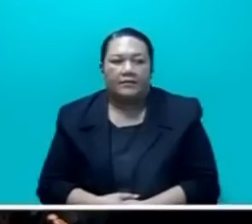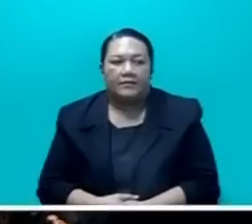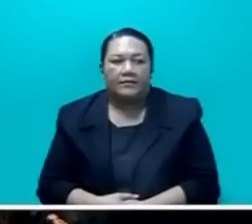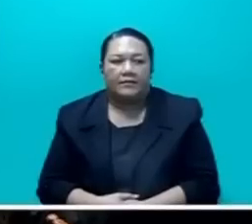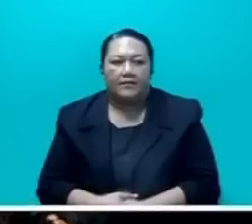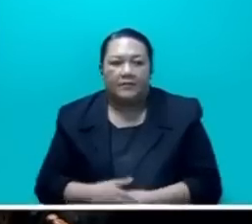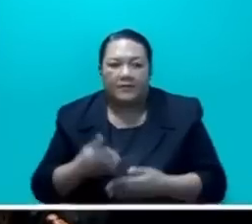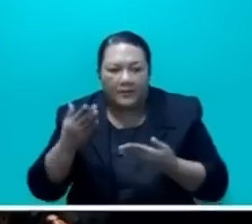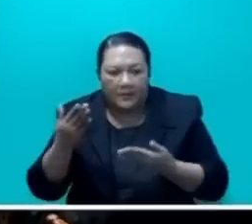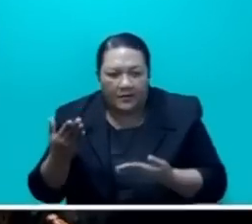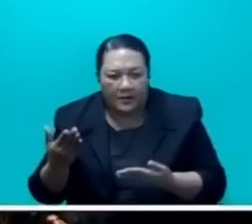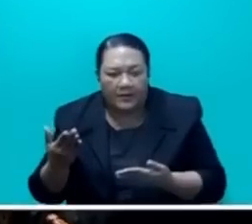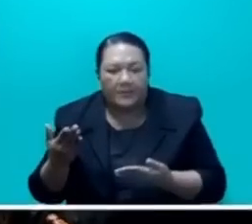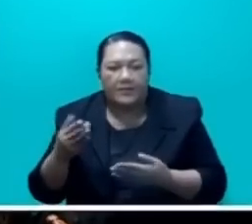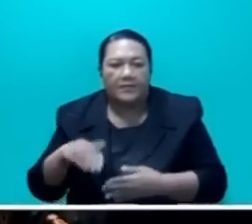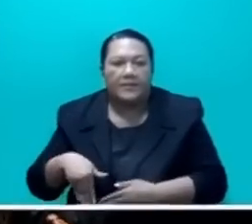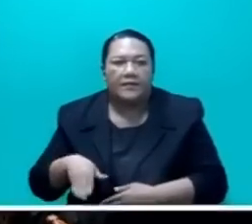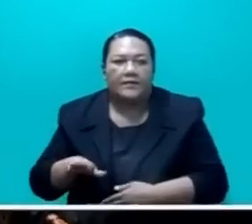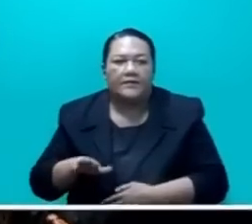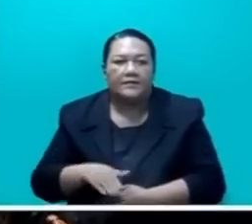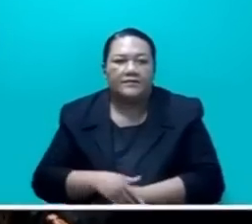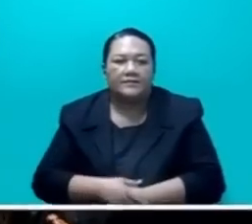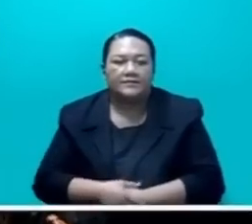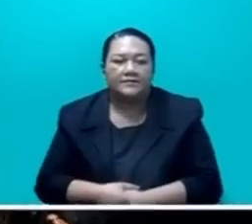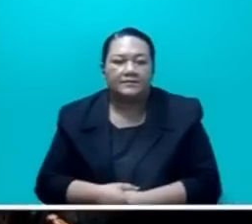Honourable members,